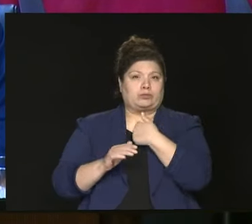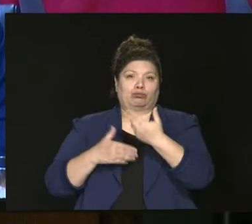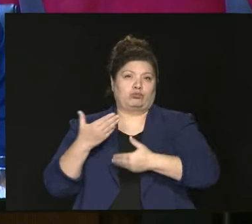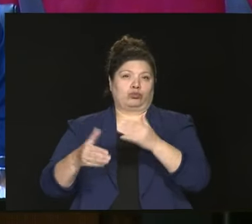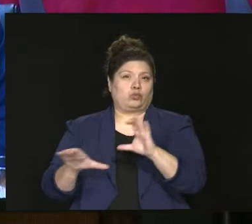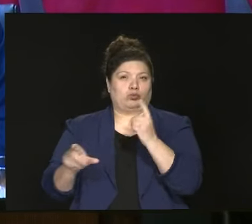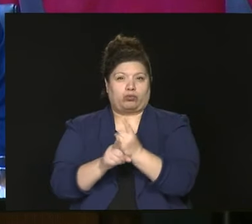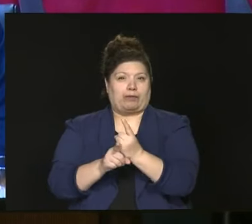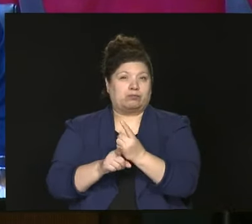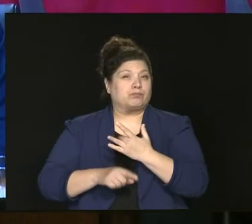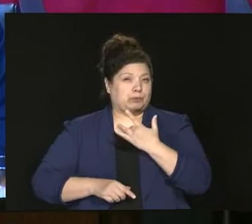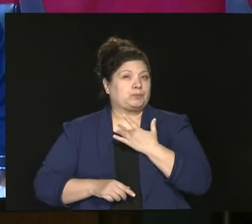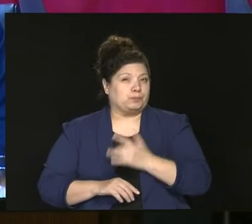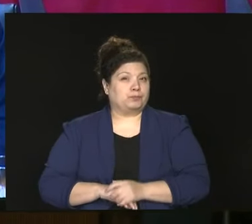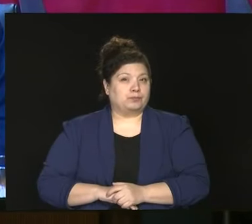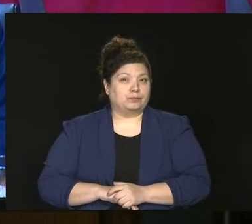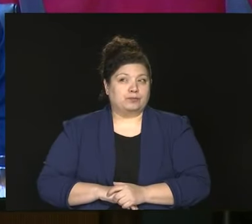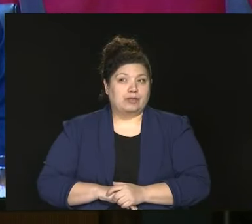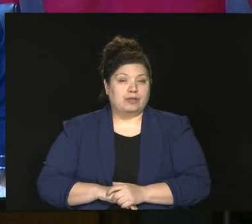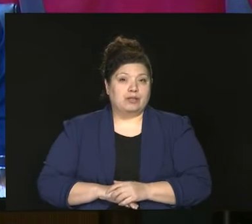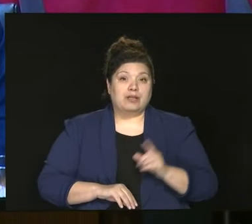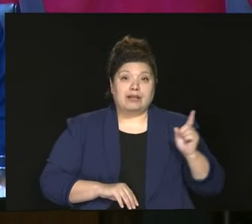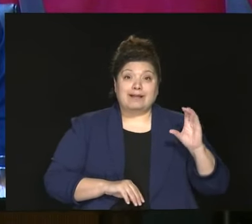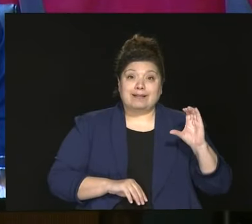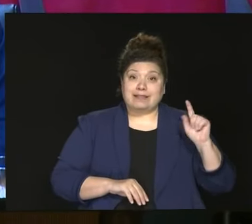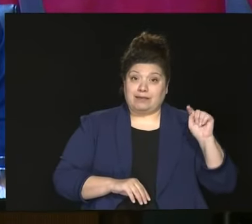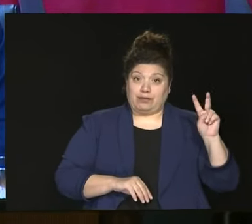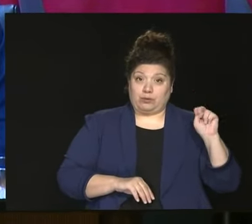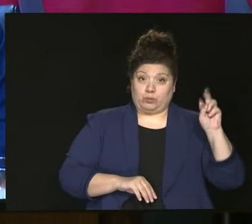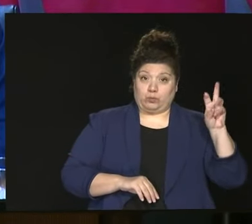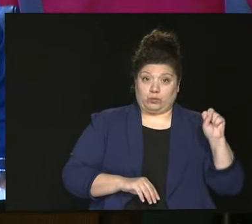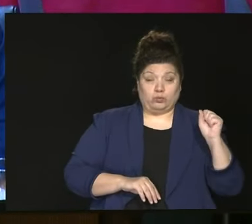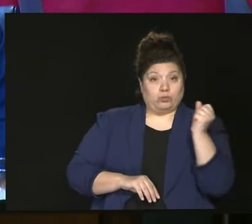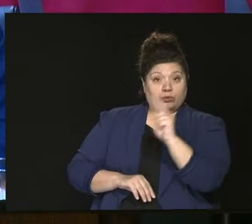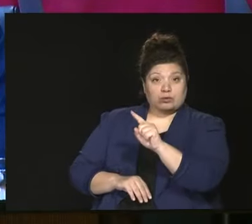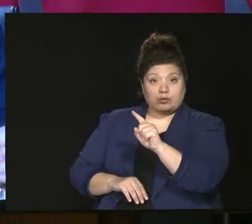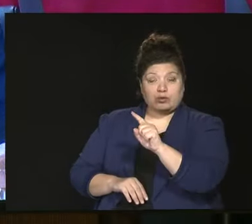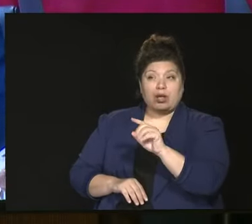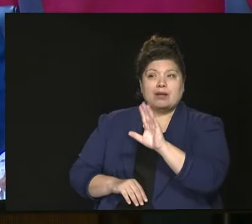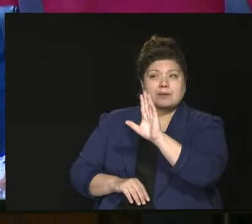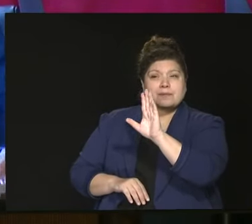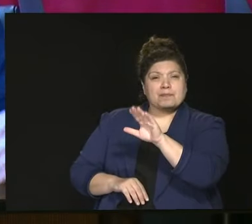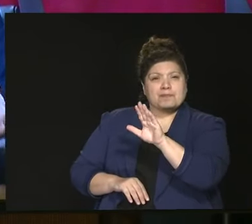Ian Wood, CTV News. Minister Morneau, I just want to pick up on that.